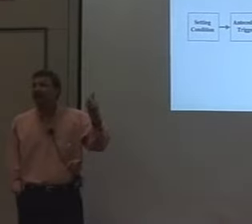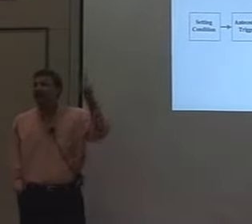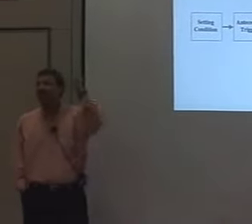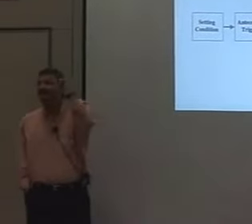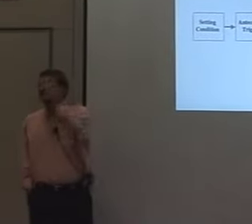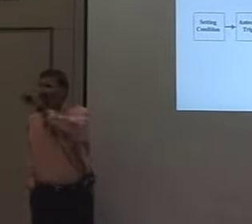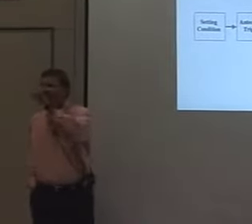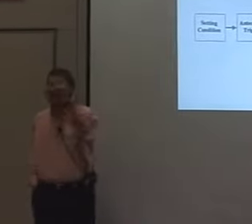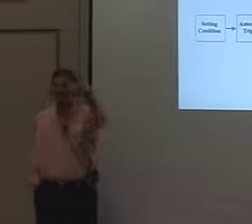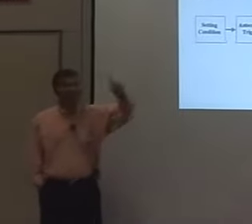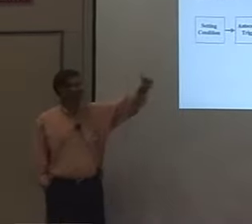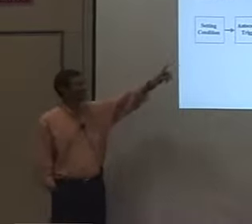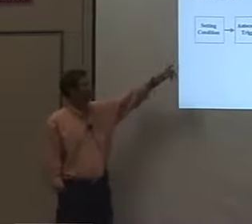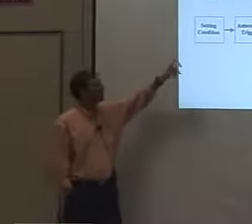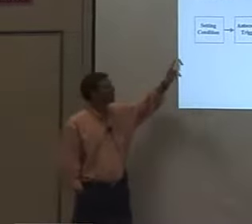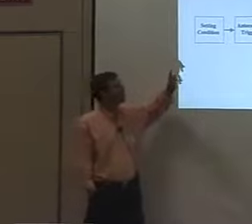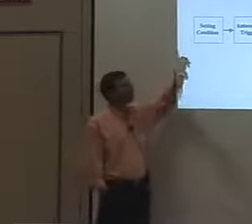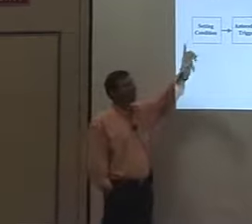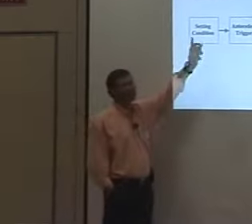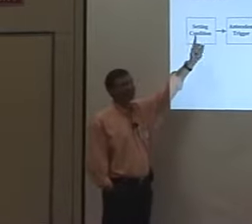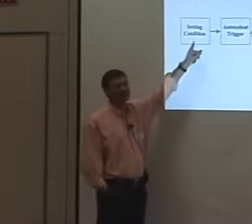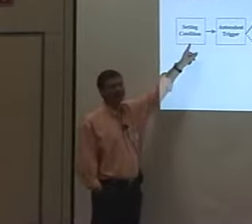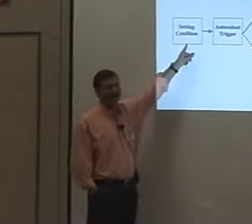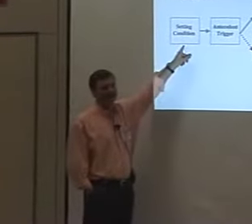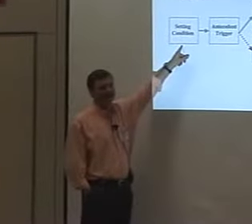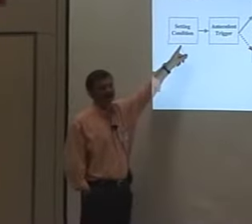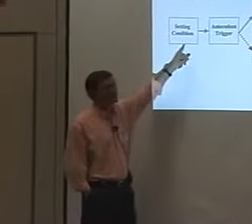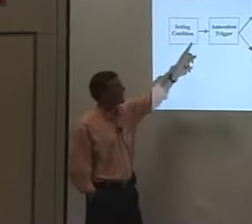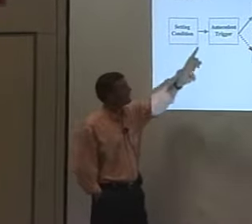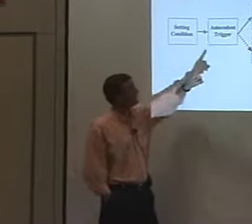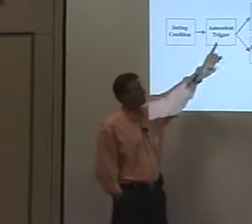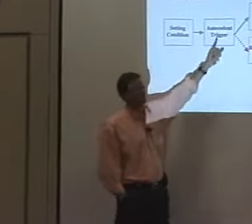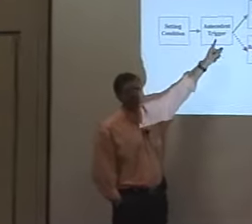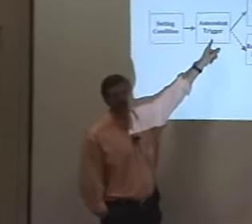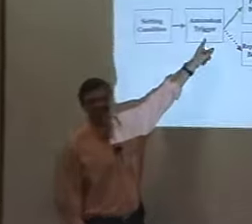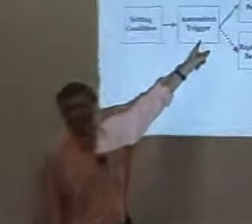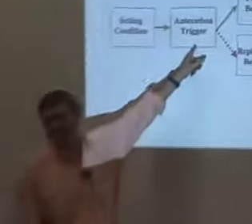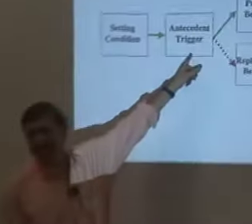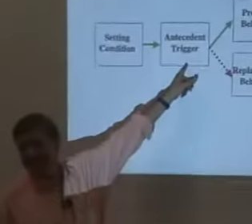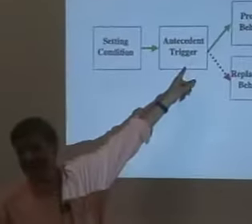An academic classroom, very good. So when we're in an academic classroom and